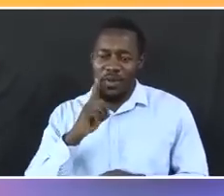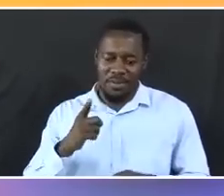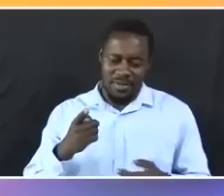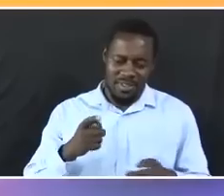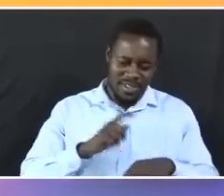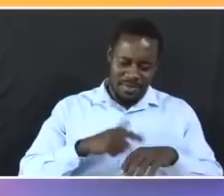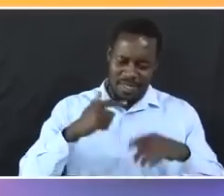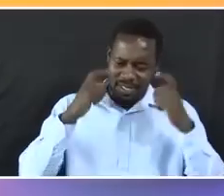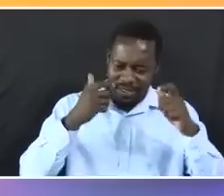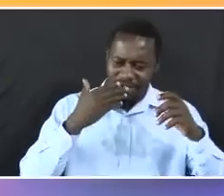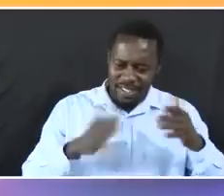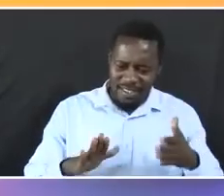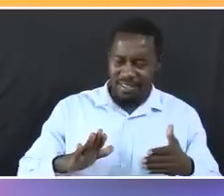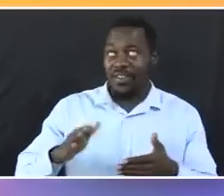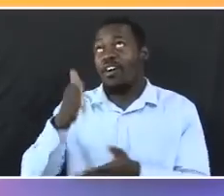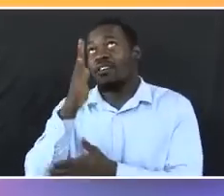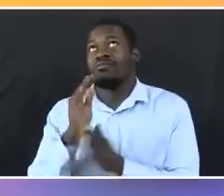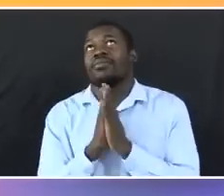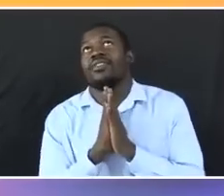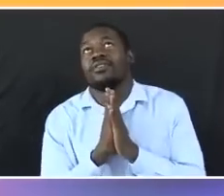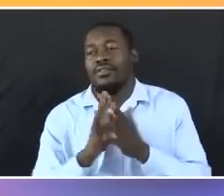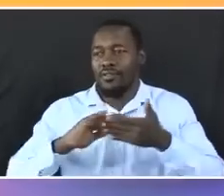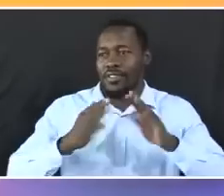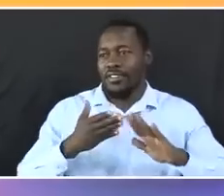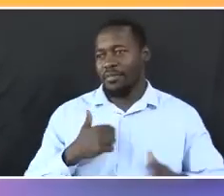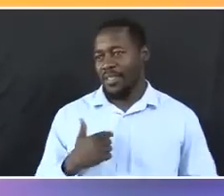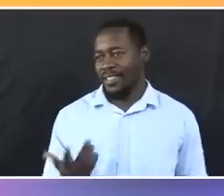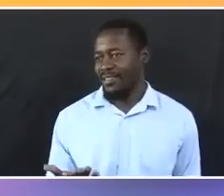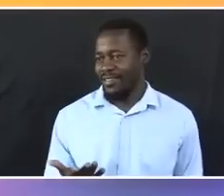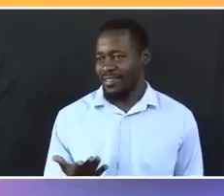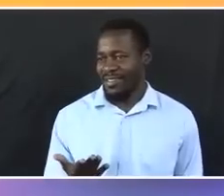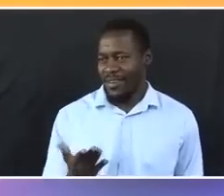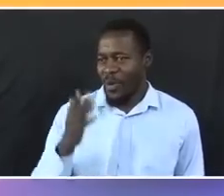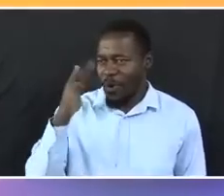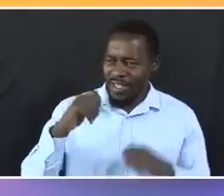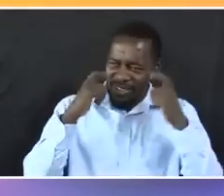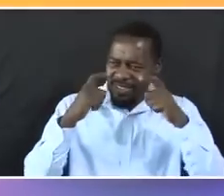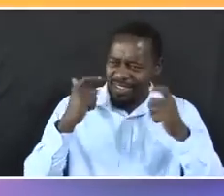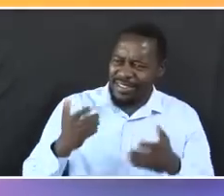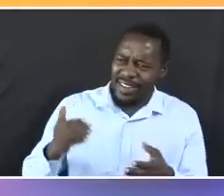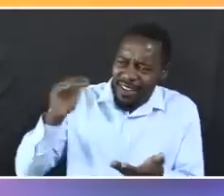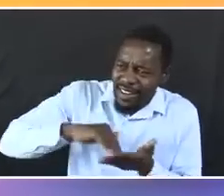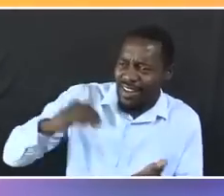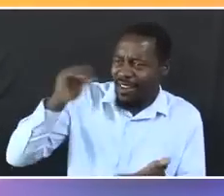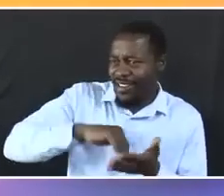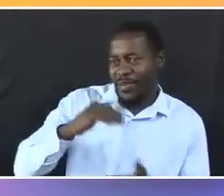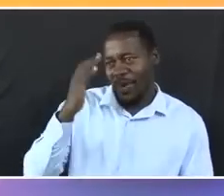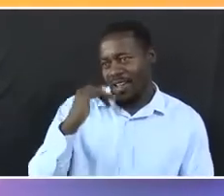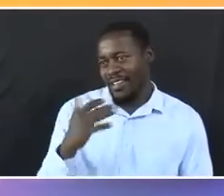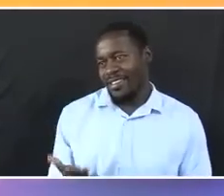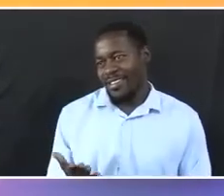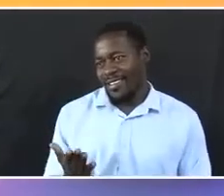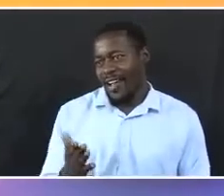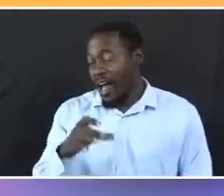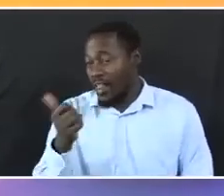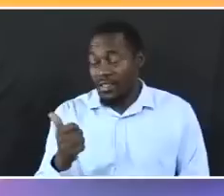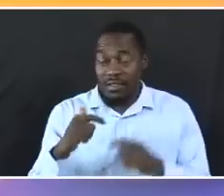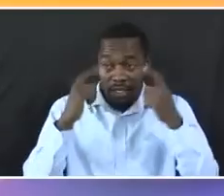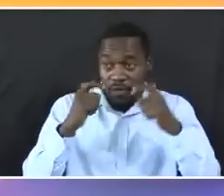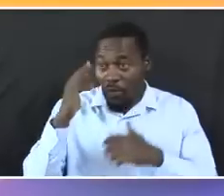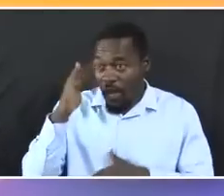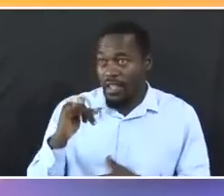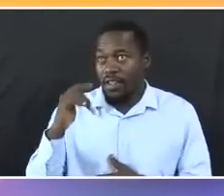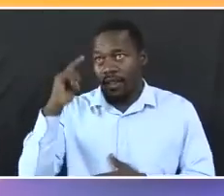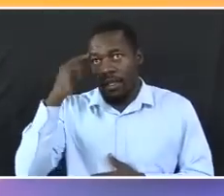consequences. So even as you rest, sit proper in that arrangement, you can be sure the Lord has forgiven